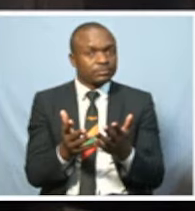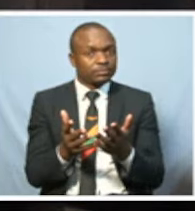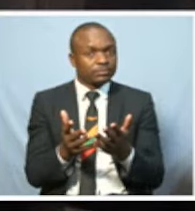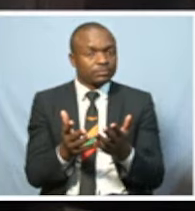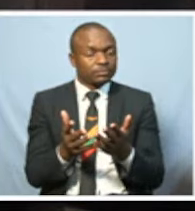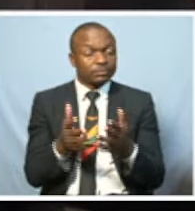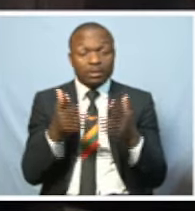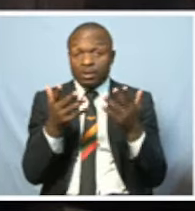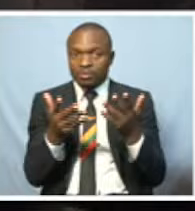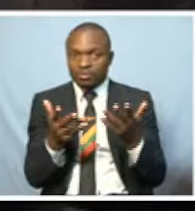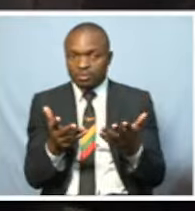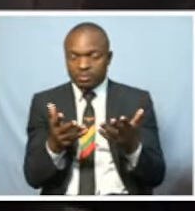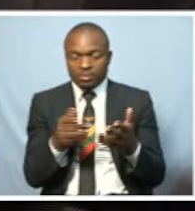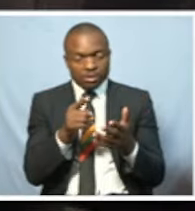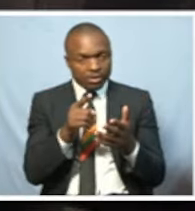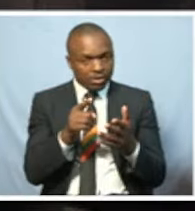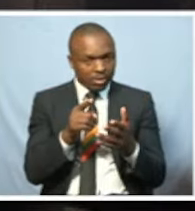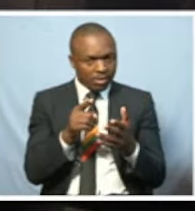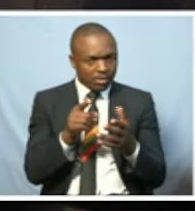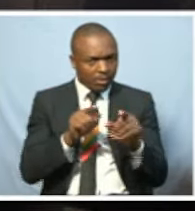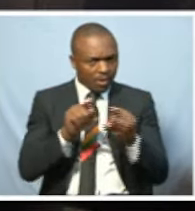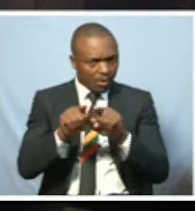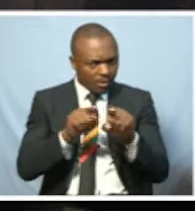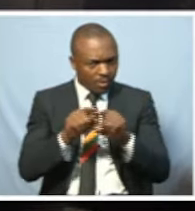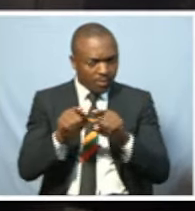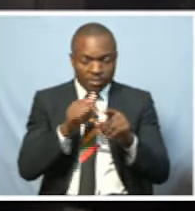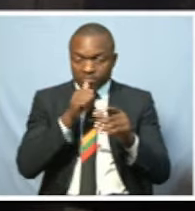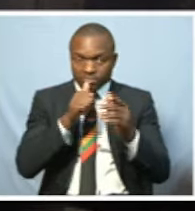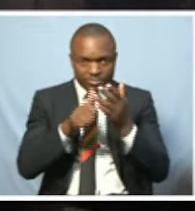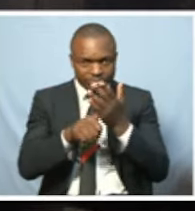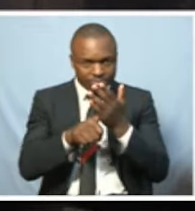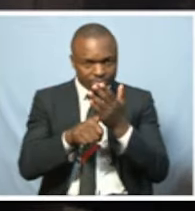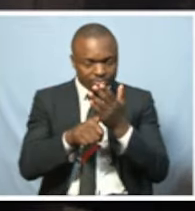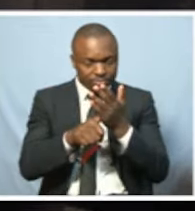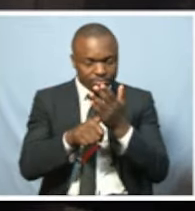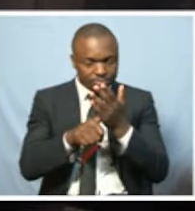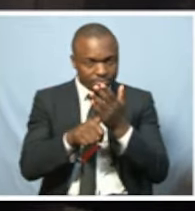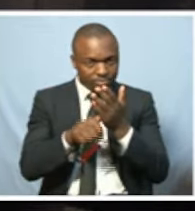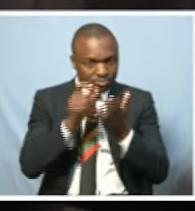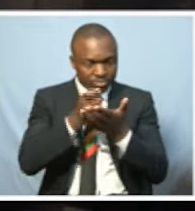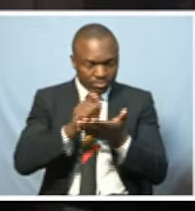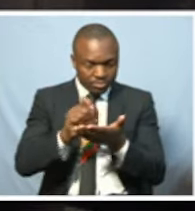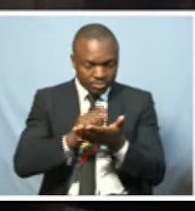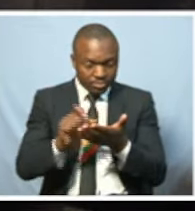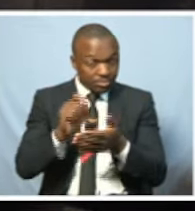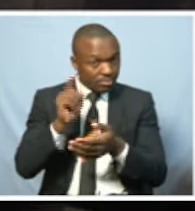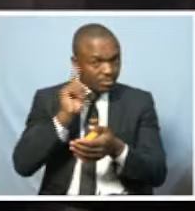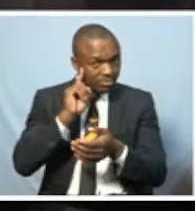Or your bid evaluation, your letter of offer that you signed? Because I heard the CS saying that